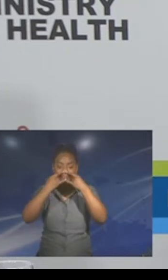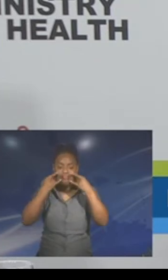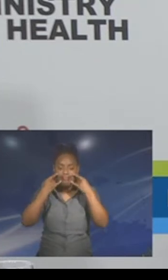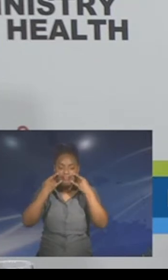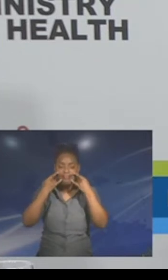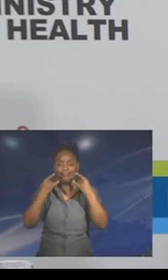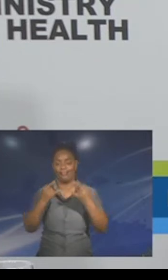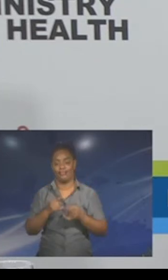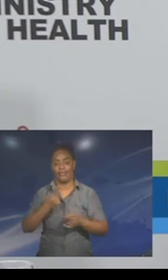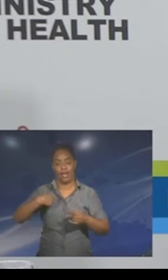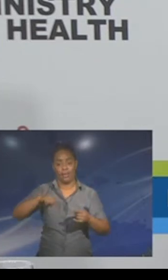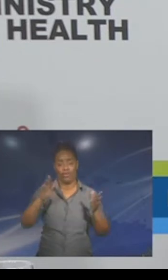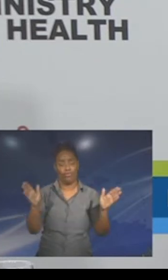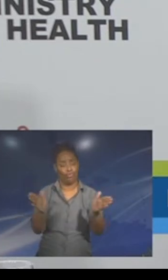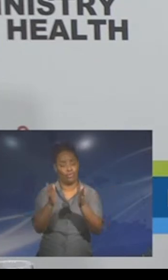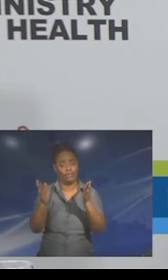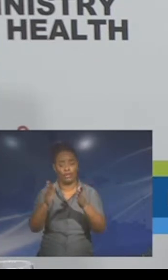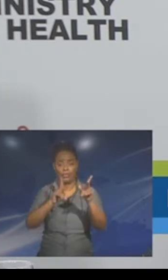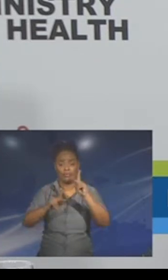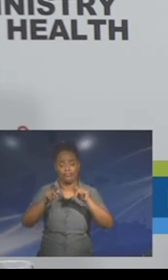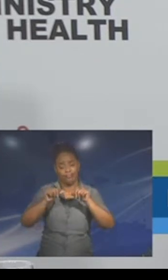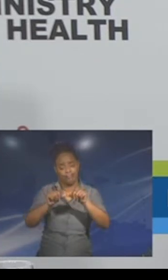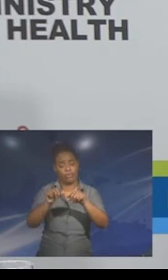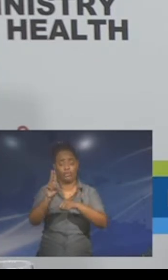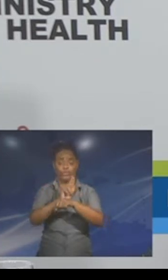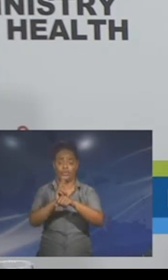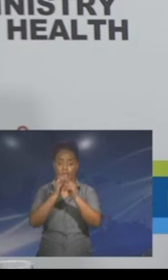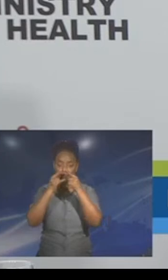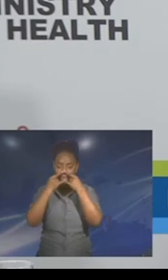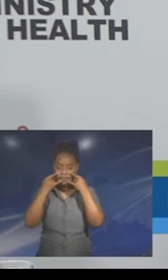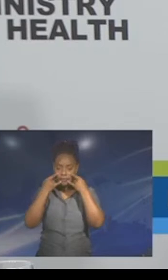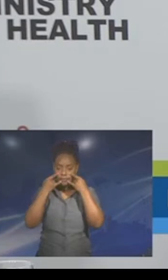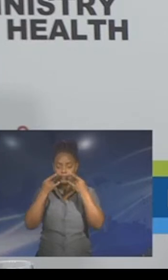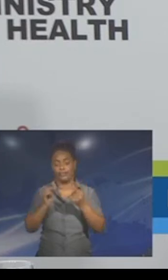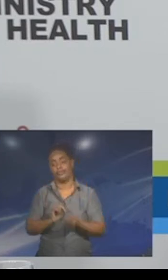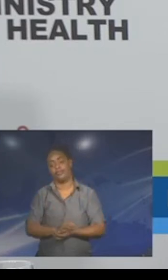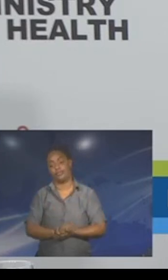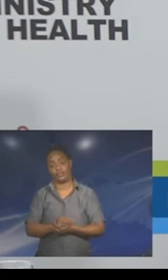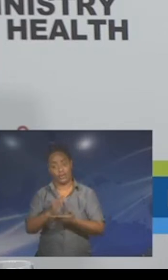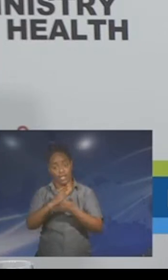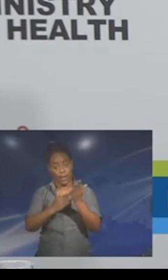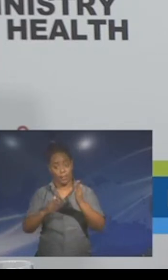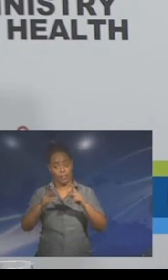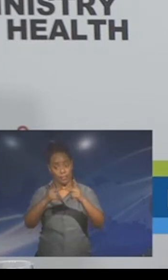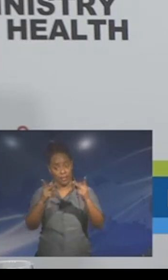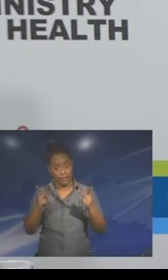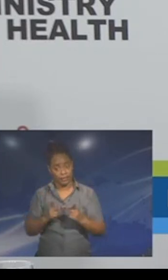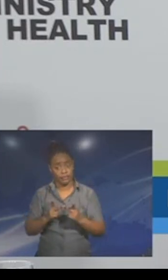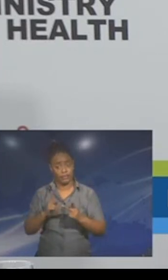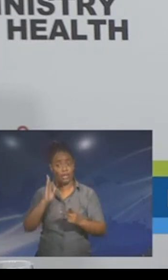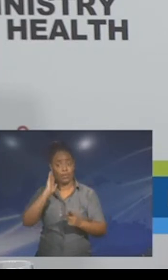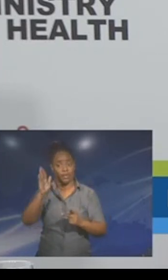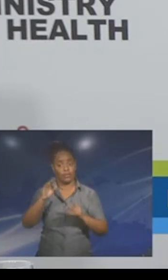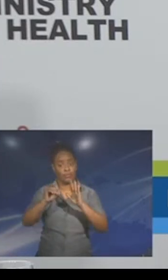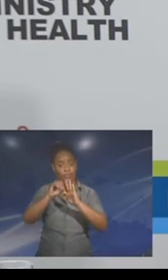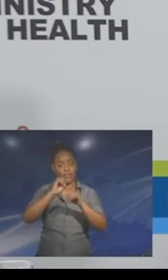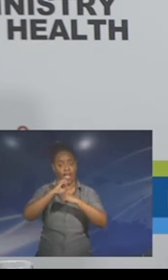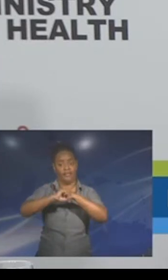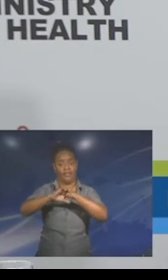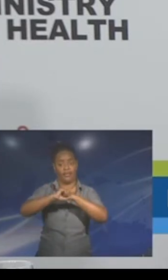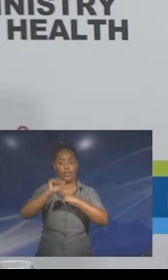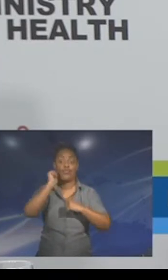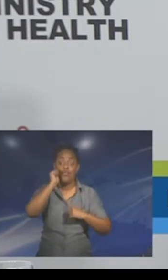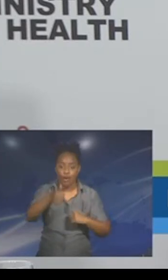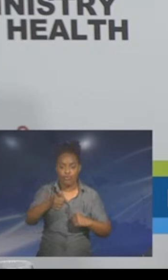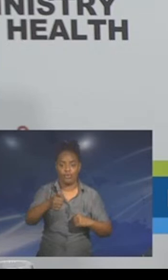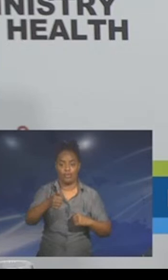urge people to continue wearing masks in certain settings, and you're going to see some ads coming out tomorrow in the